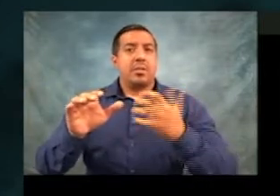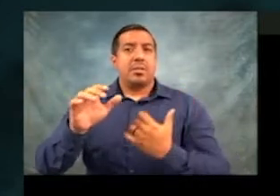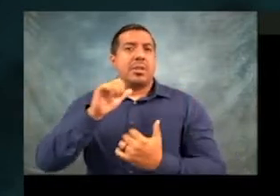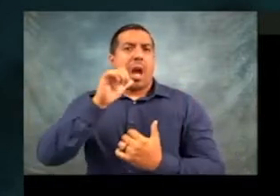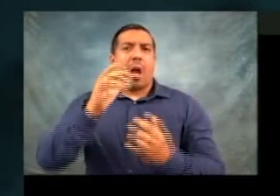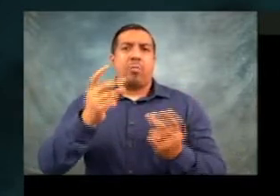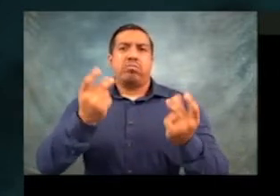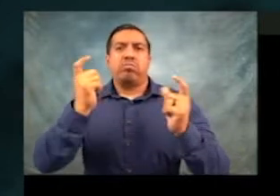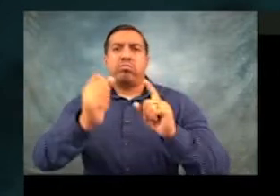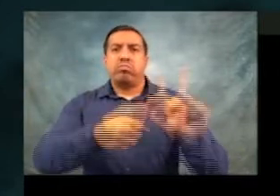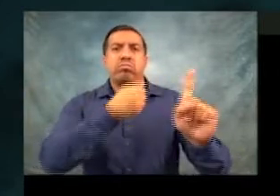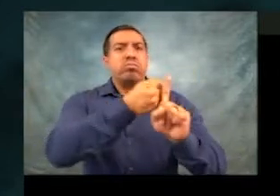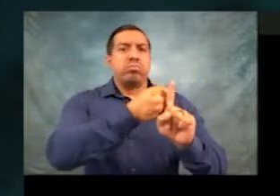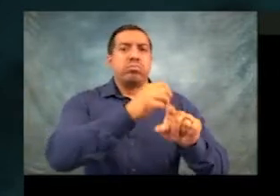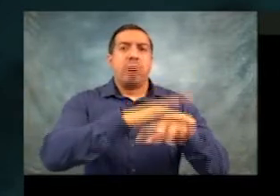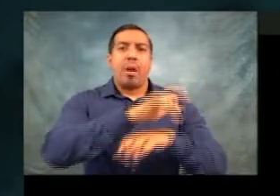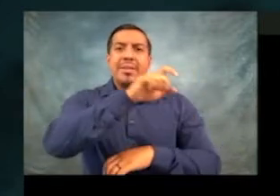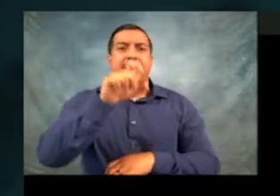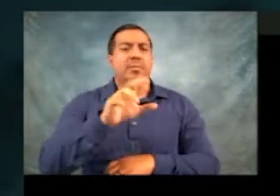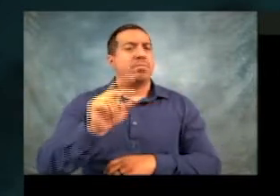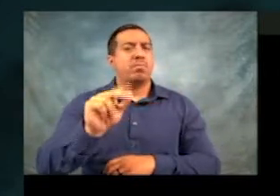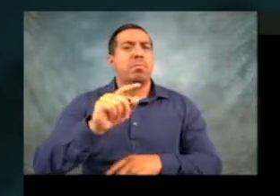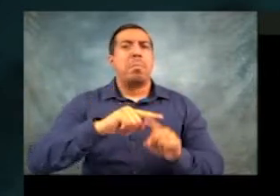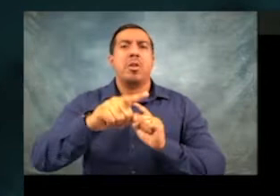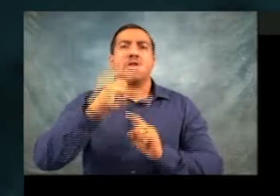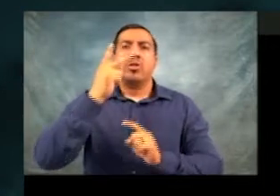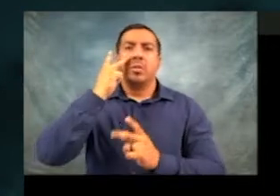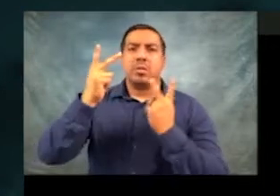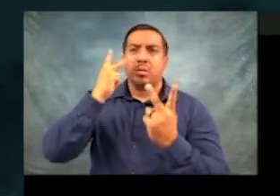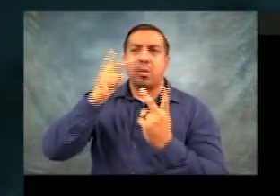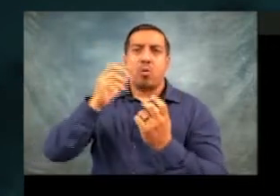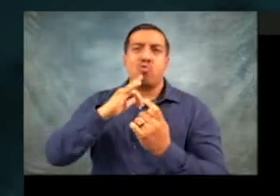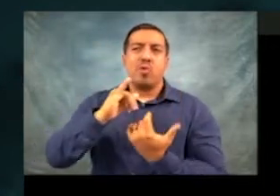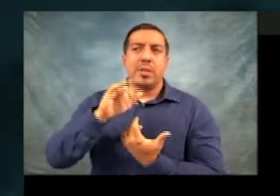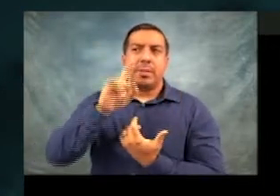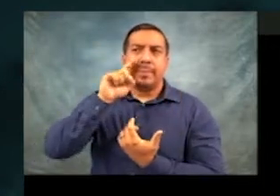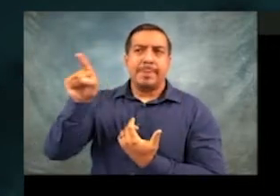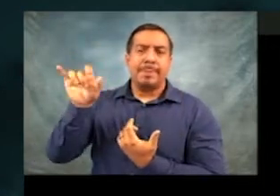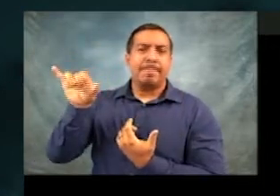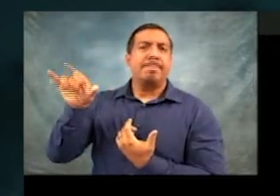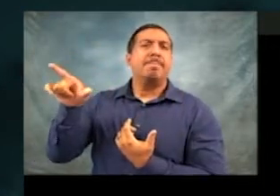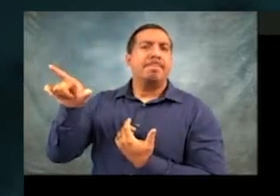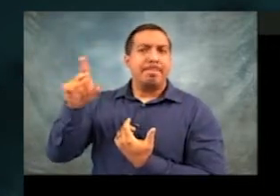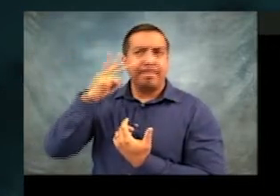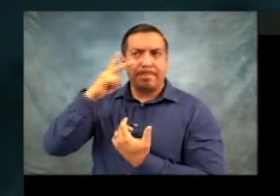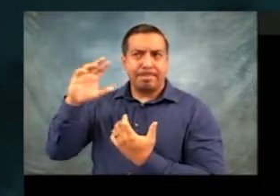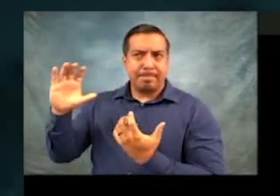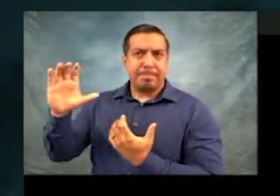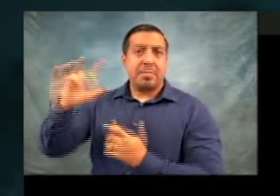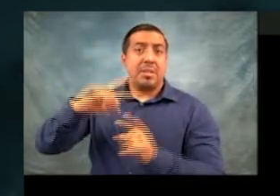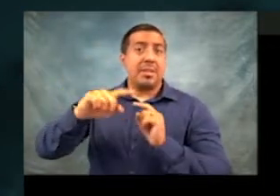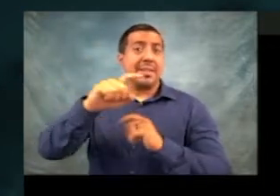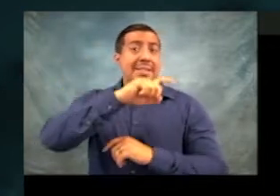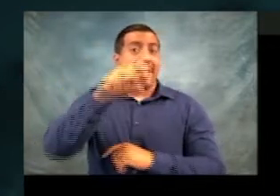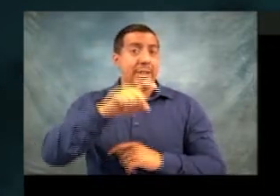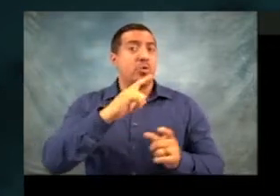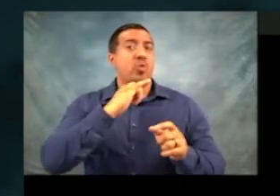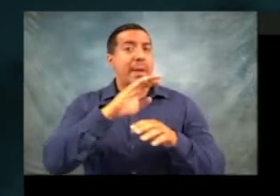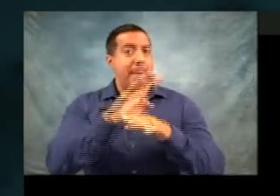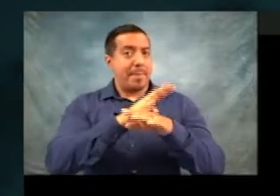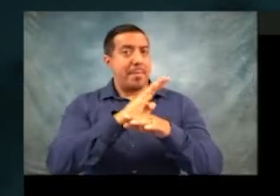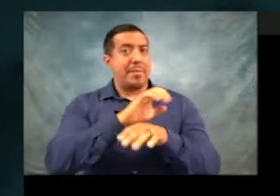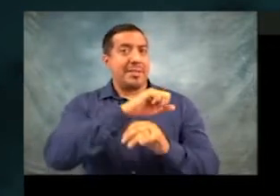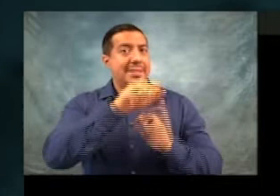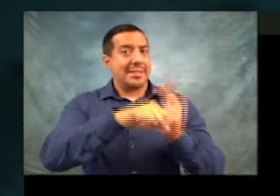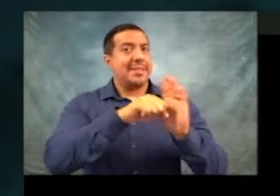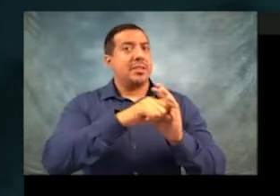an immediate impact on Texas, you often caught the periphery of it. So Texas had a pretty busy season too, just